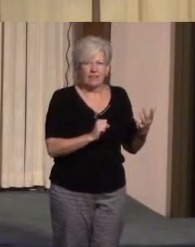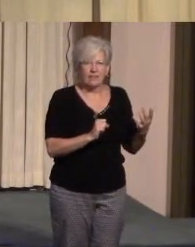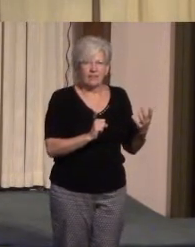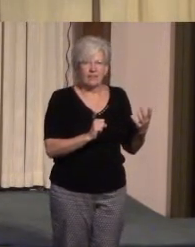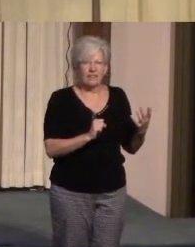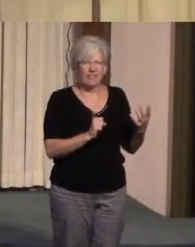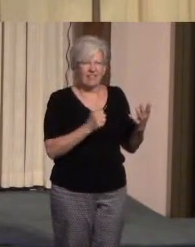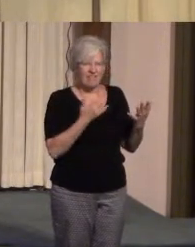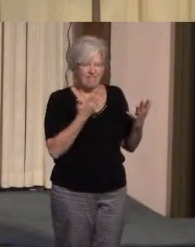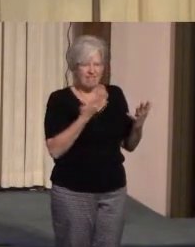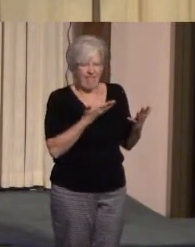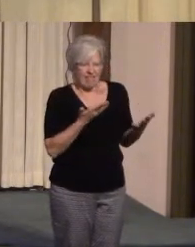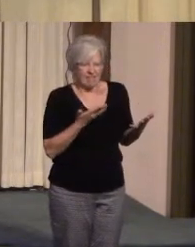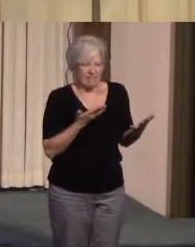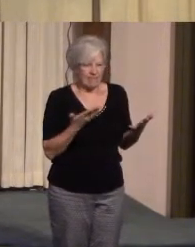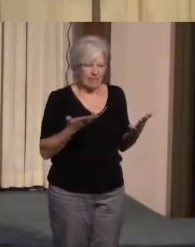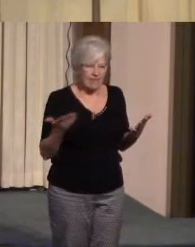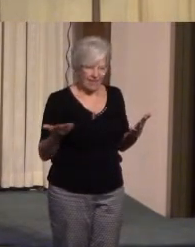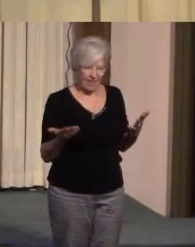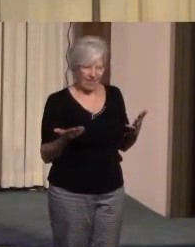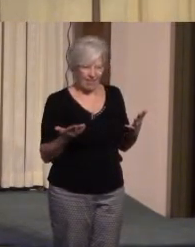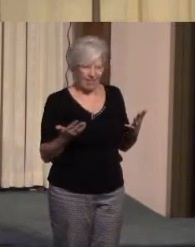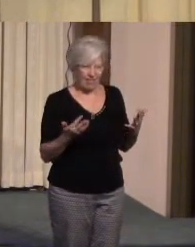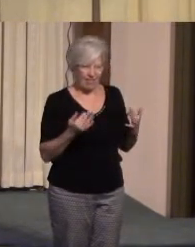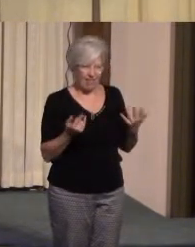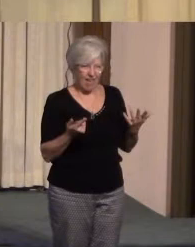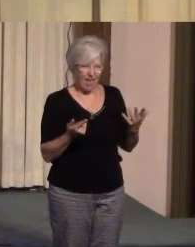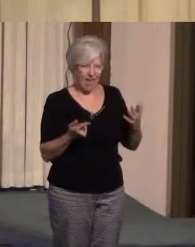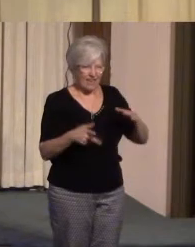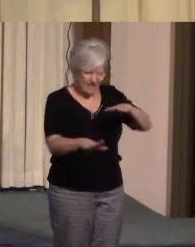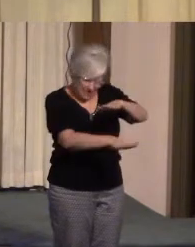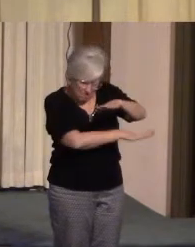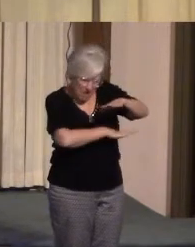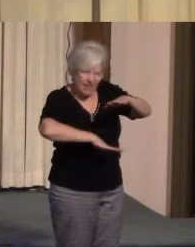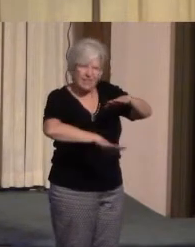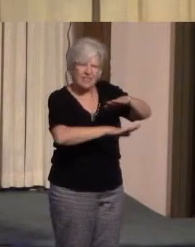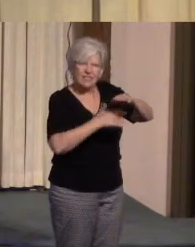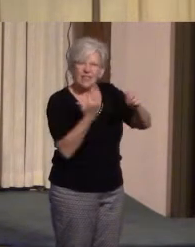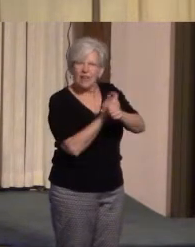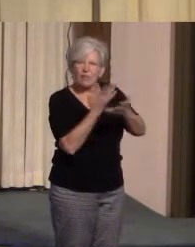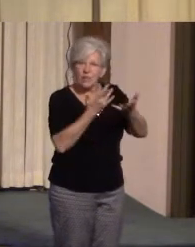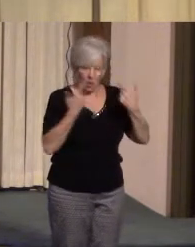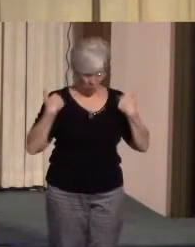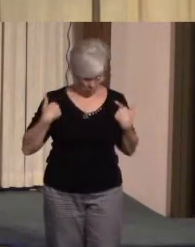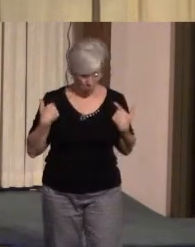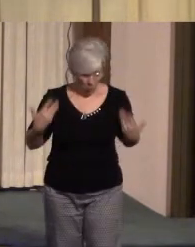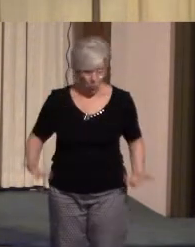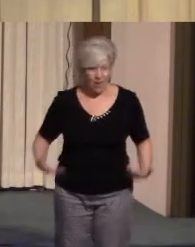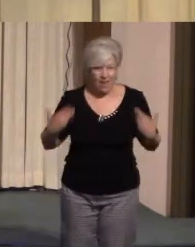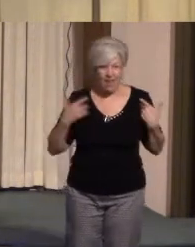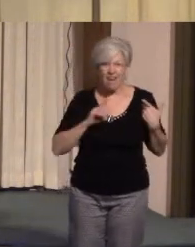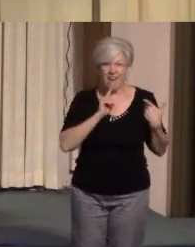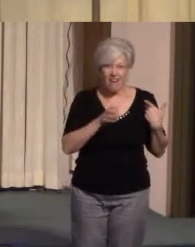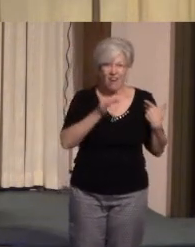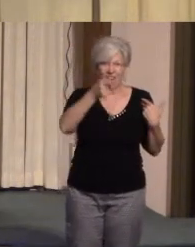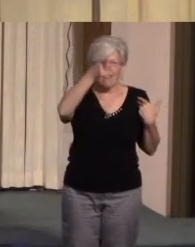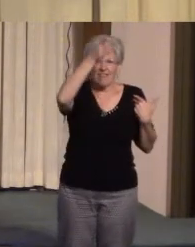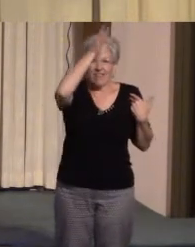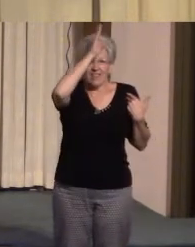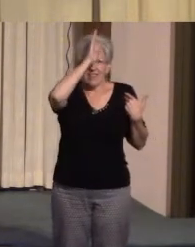to stand. So the thing that stands under everything. So we are substance, God's substance pressed